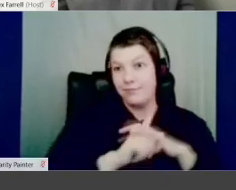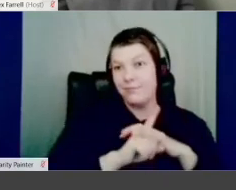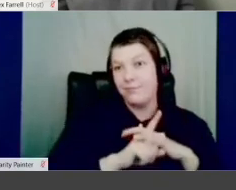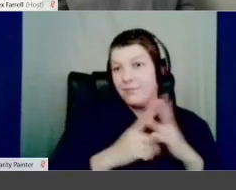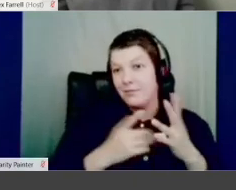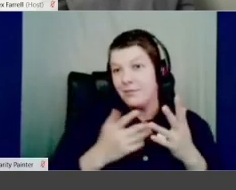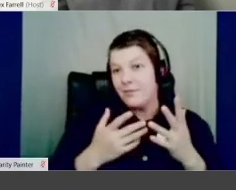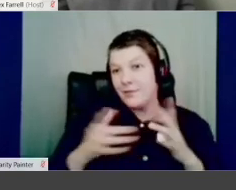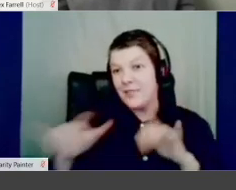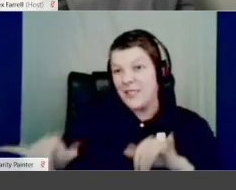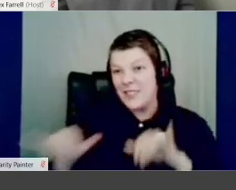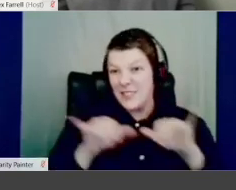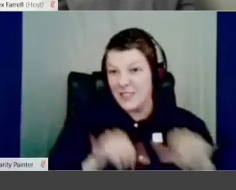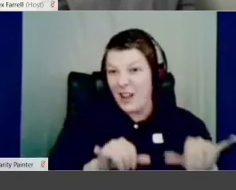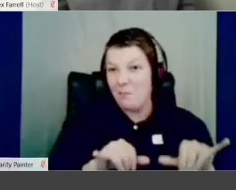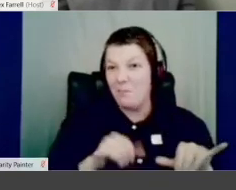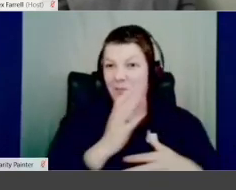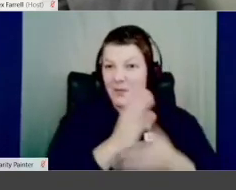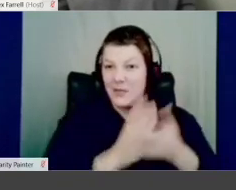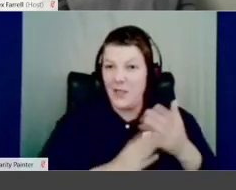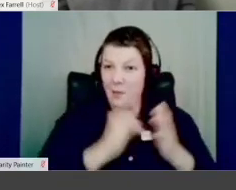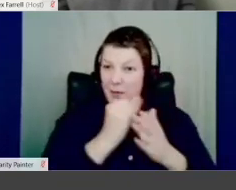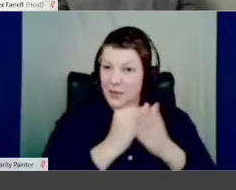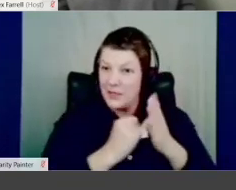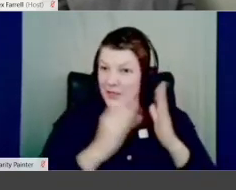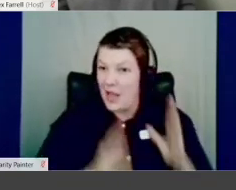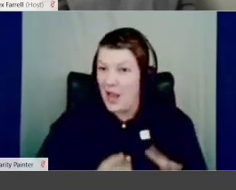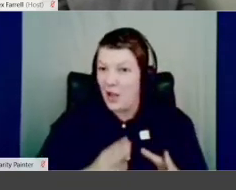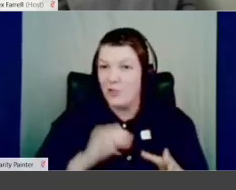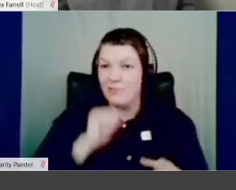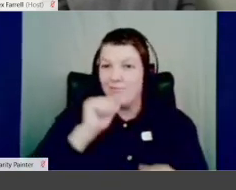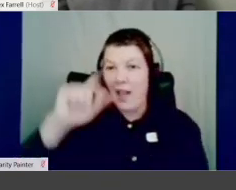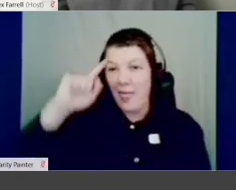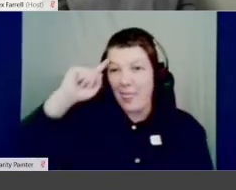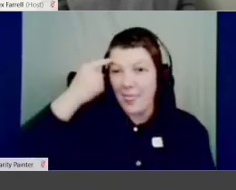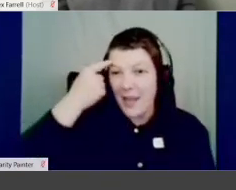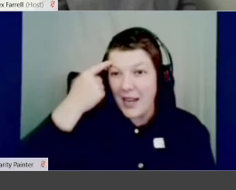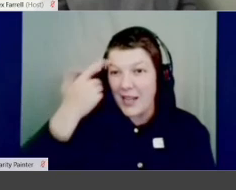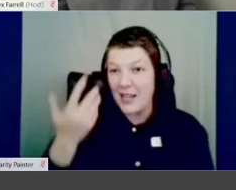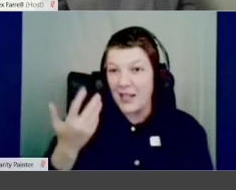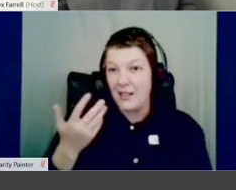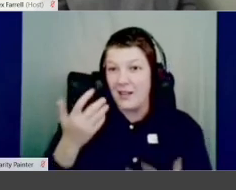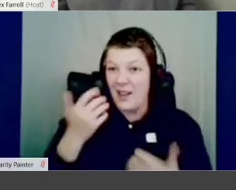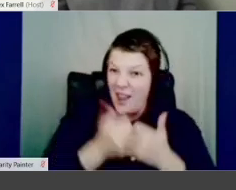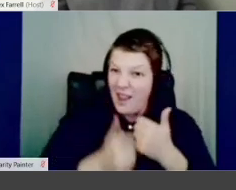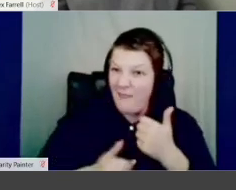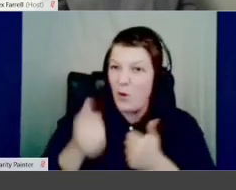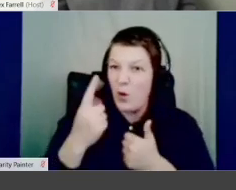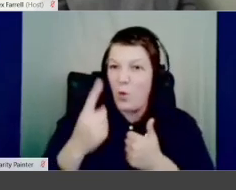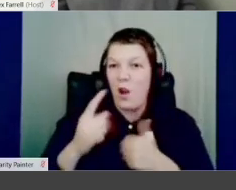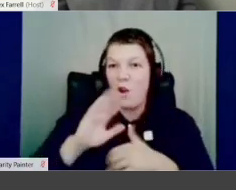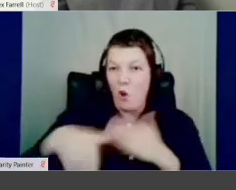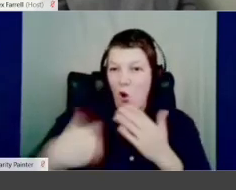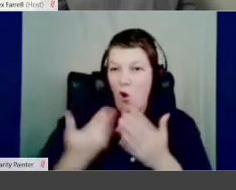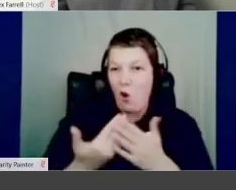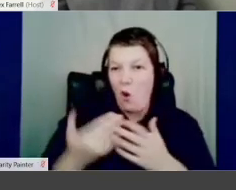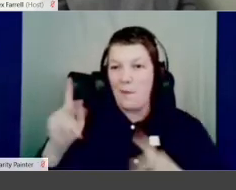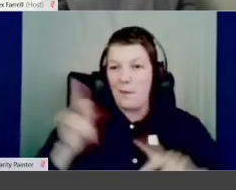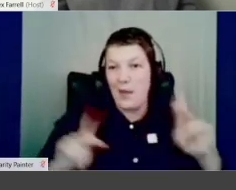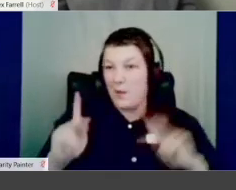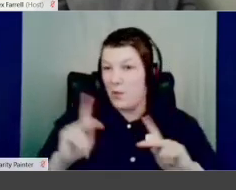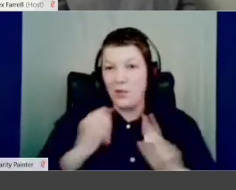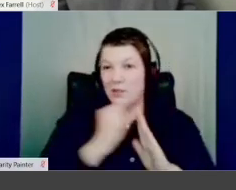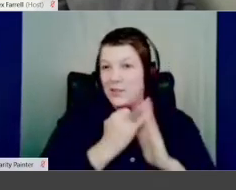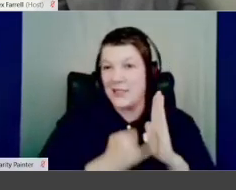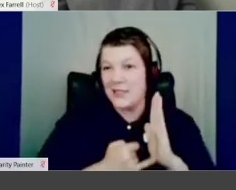don't know that you really need to serve people in a different way, then you're not going to, most likely. It's very